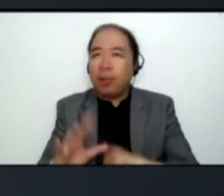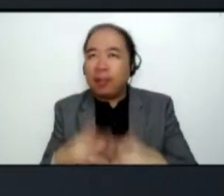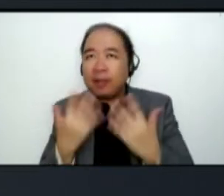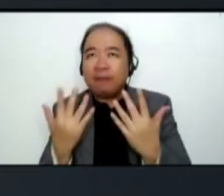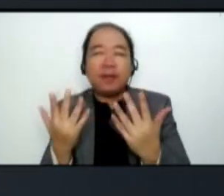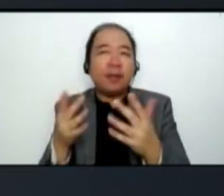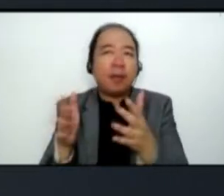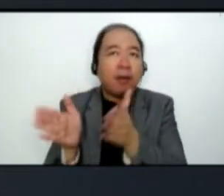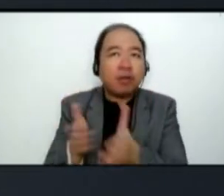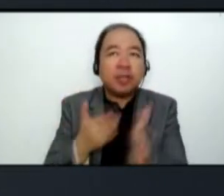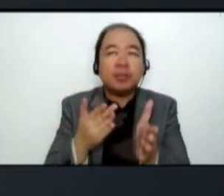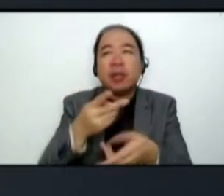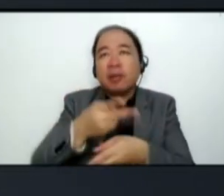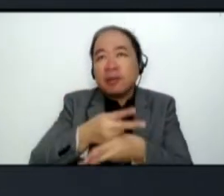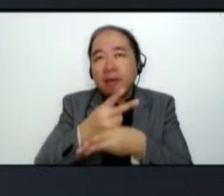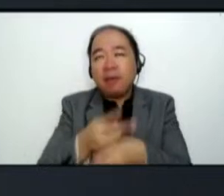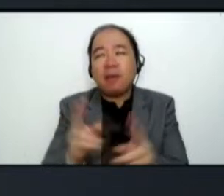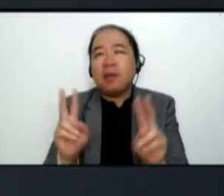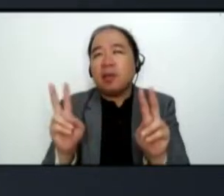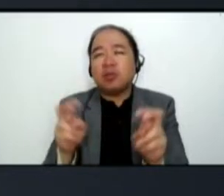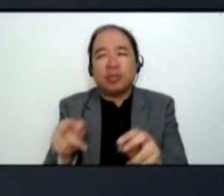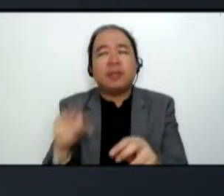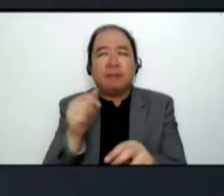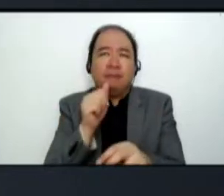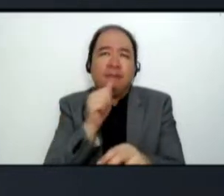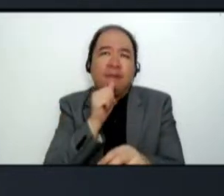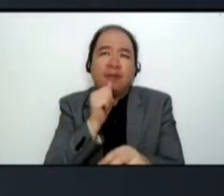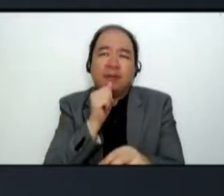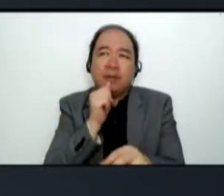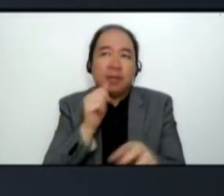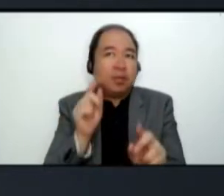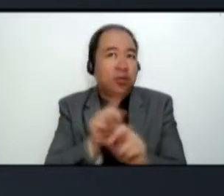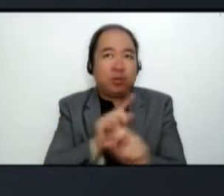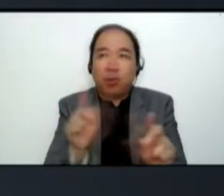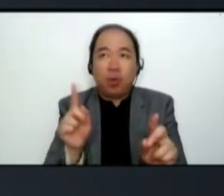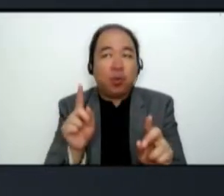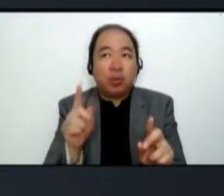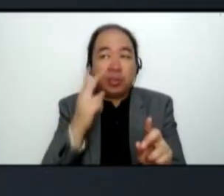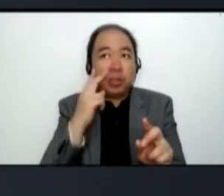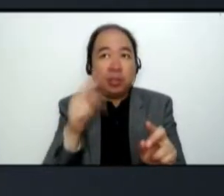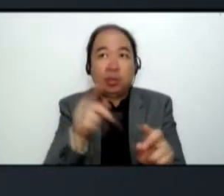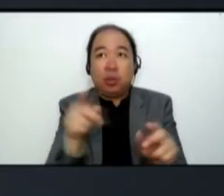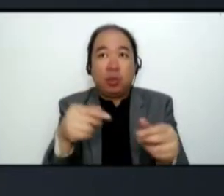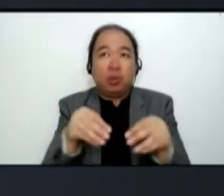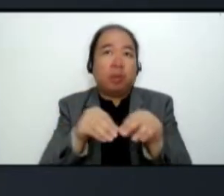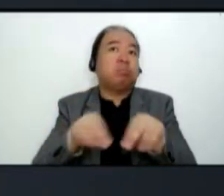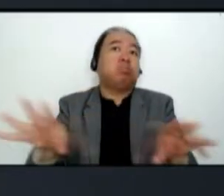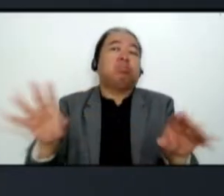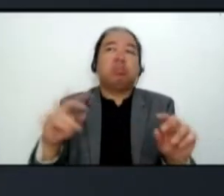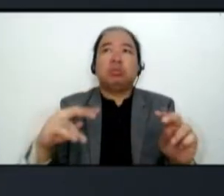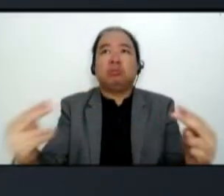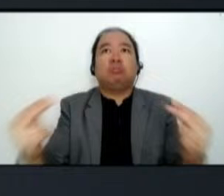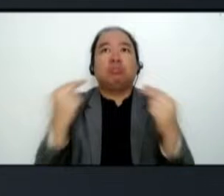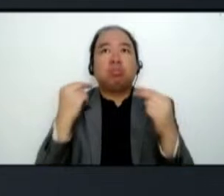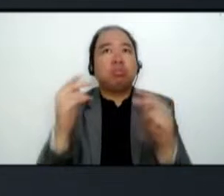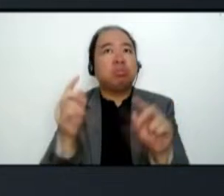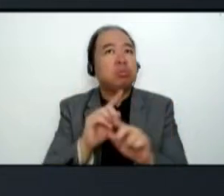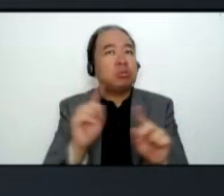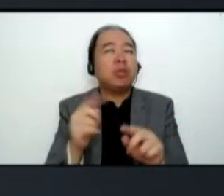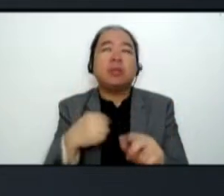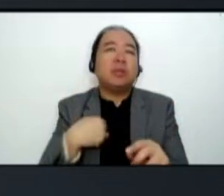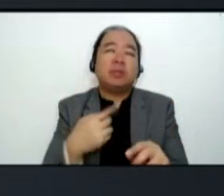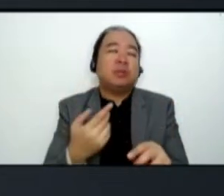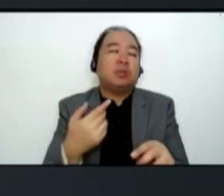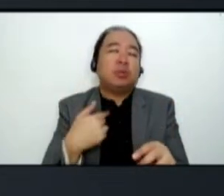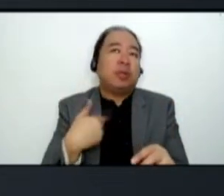care arrangement issues. They're very private. We don't actually open this to the public. We don't want to seek support from the